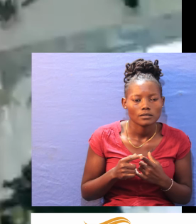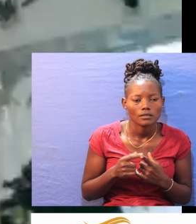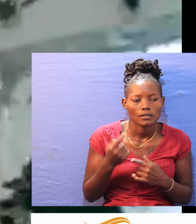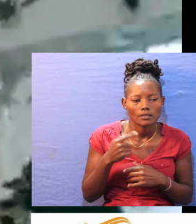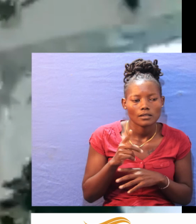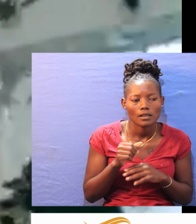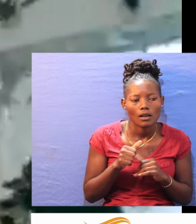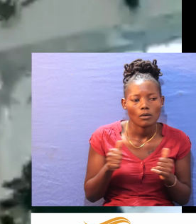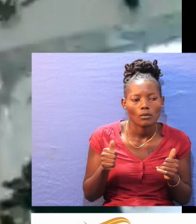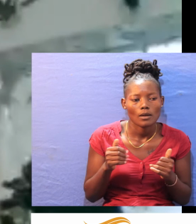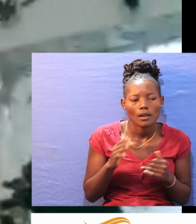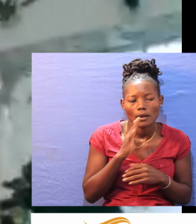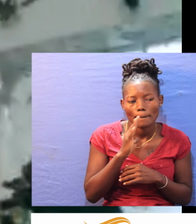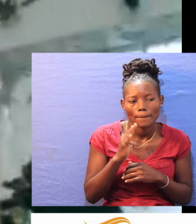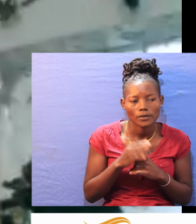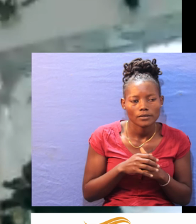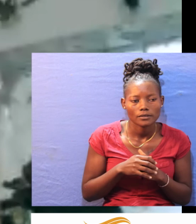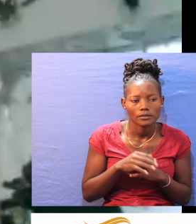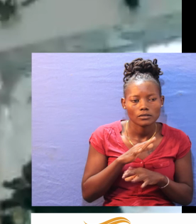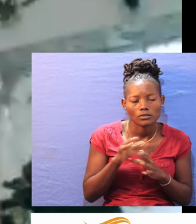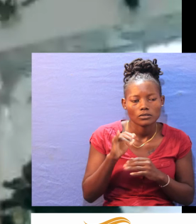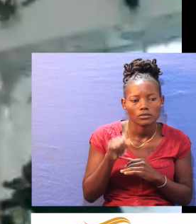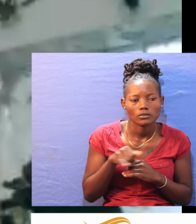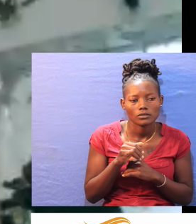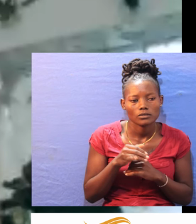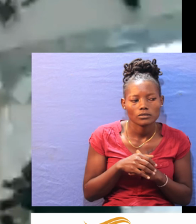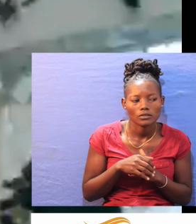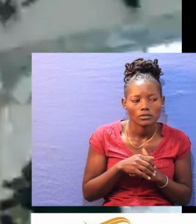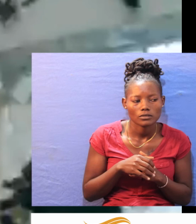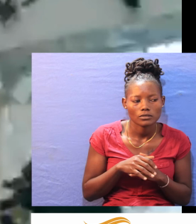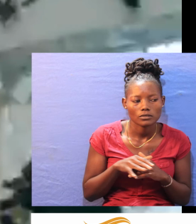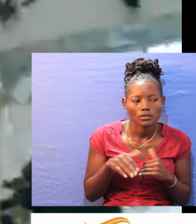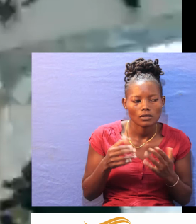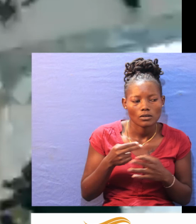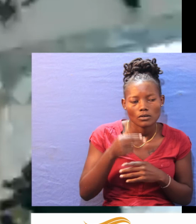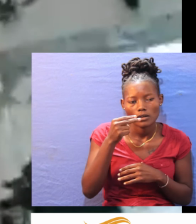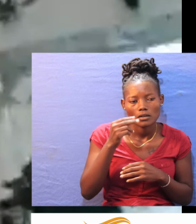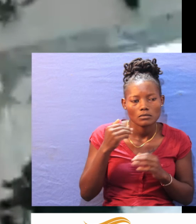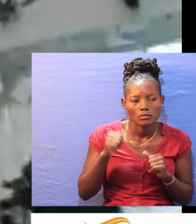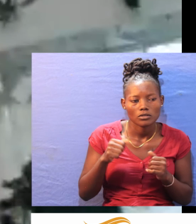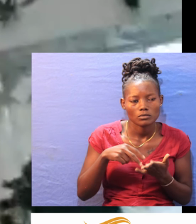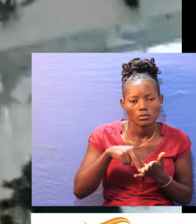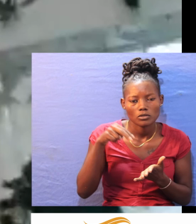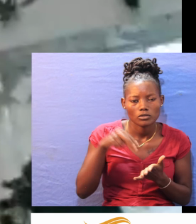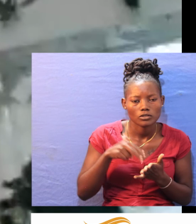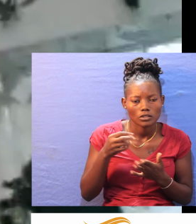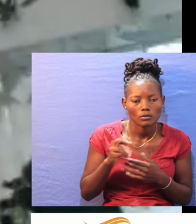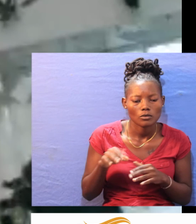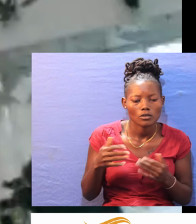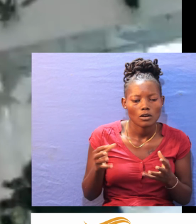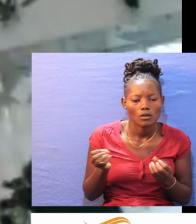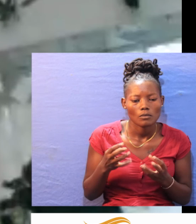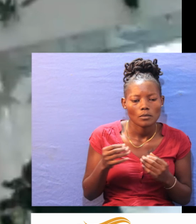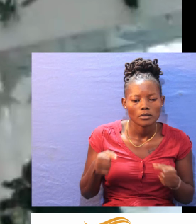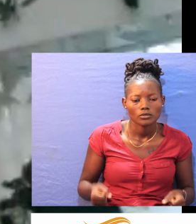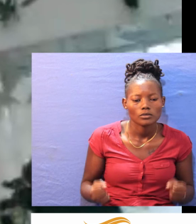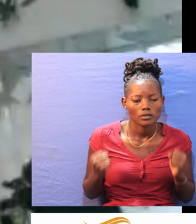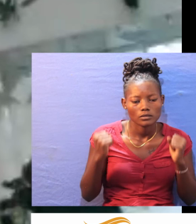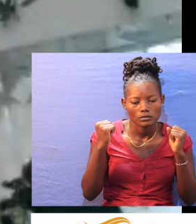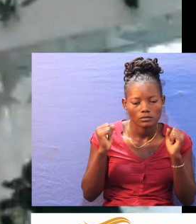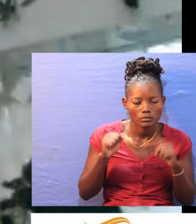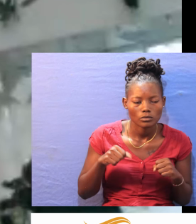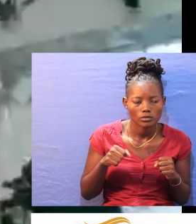well-being, and not just, how high they can jump or fast they can run or how much weight they can lift or how they can maneuver on the